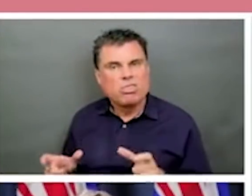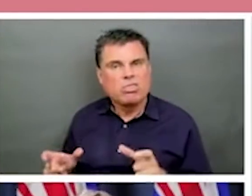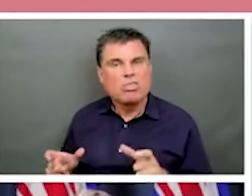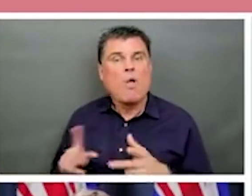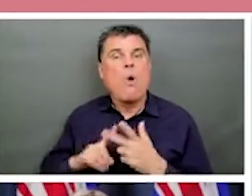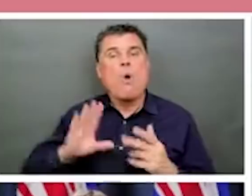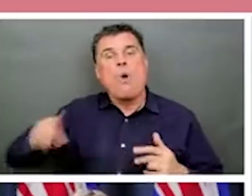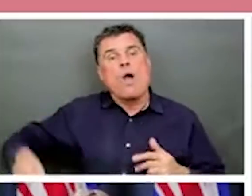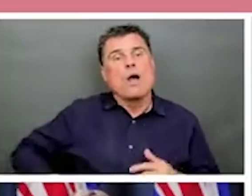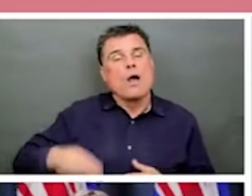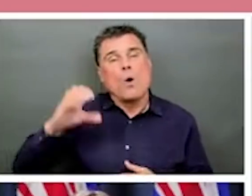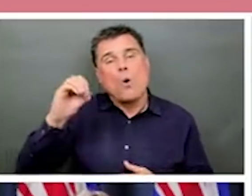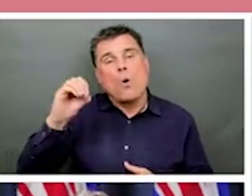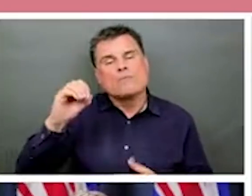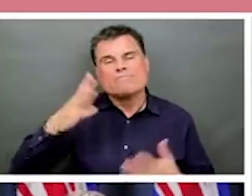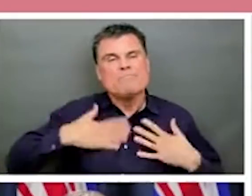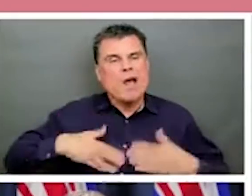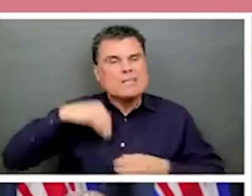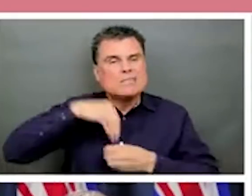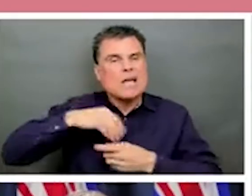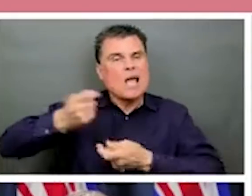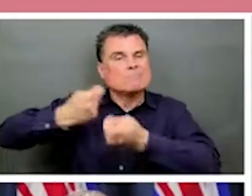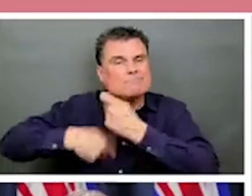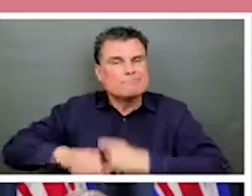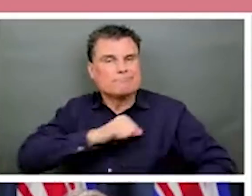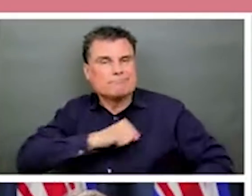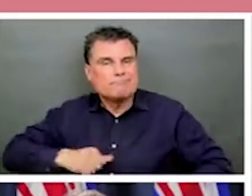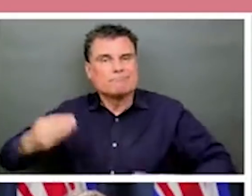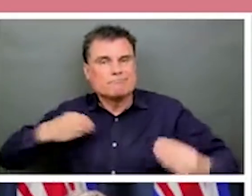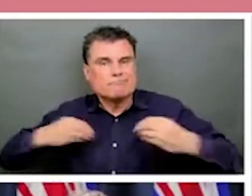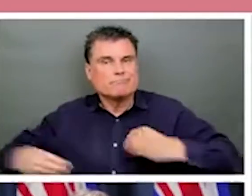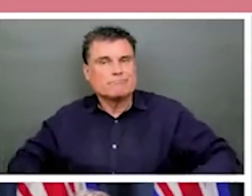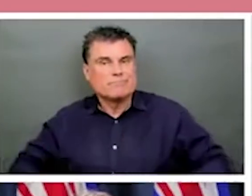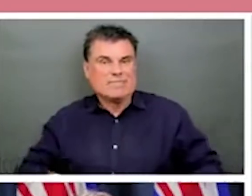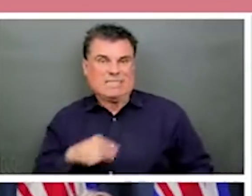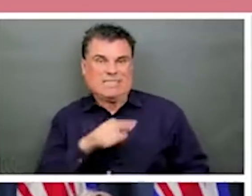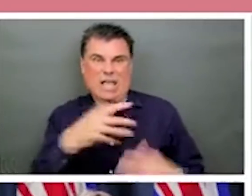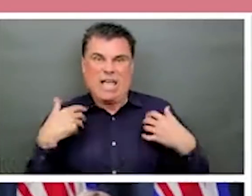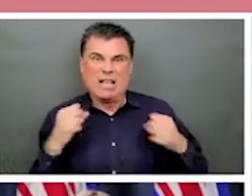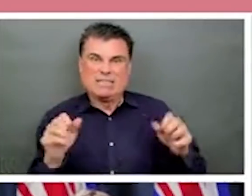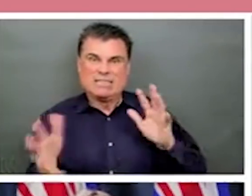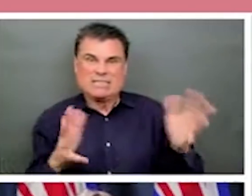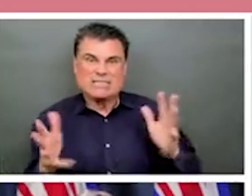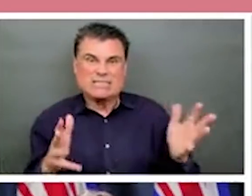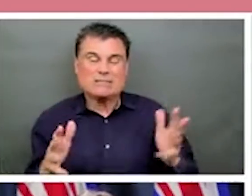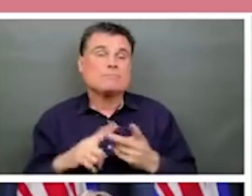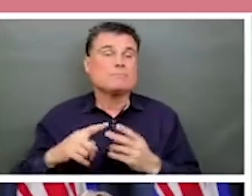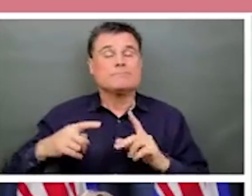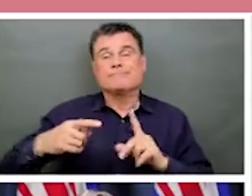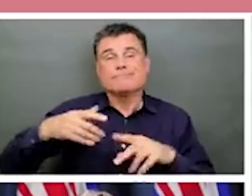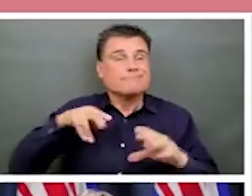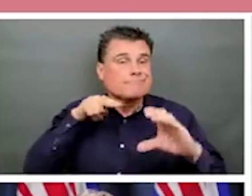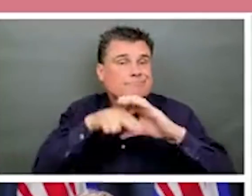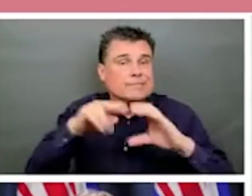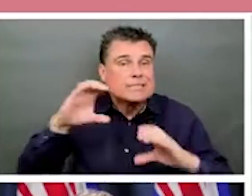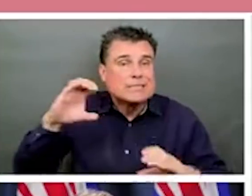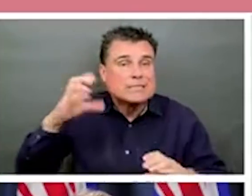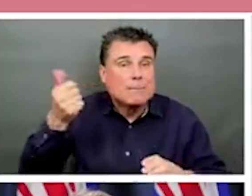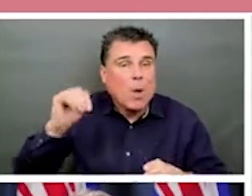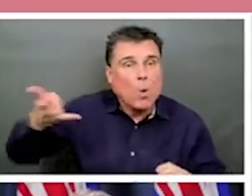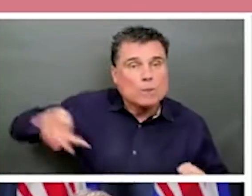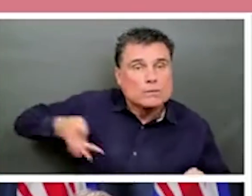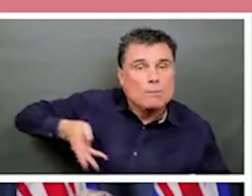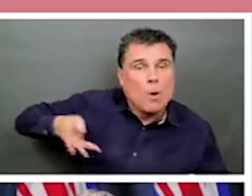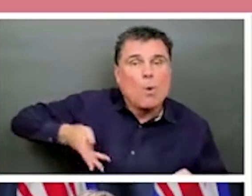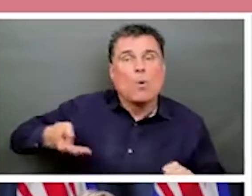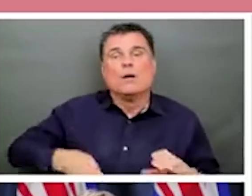people in active chemotherapy and radiation therapy, a whole array of groups that our